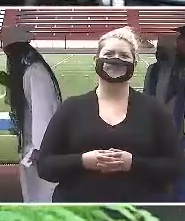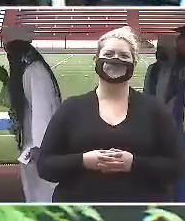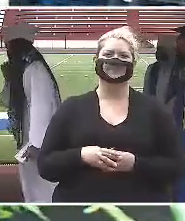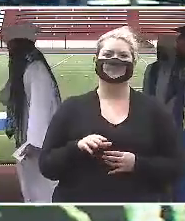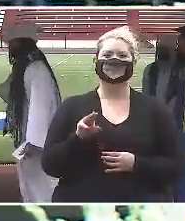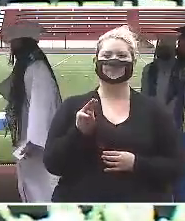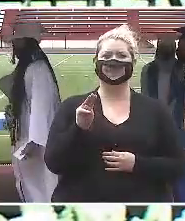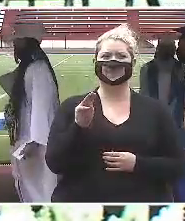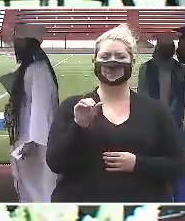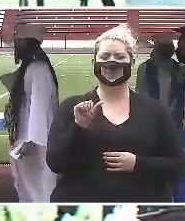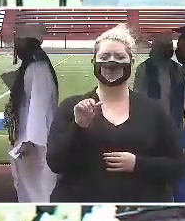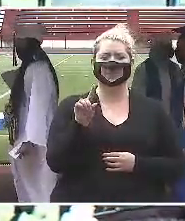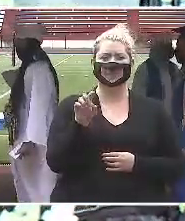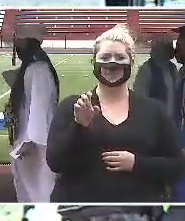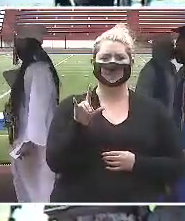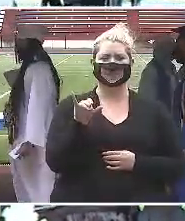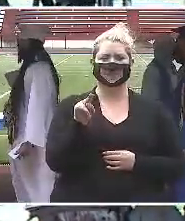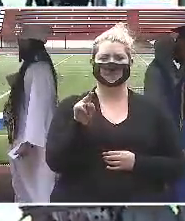Madeline Doucette.